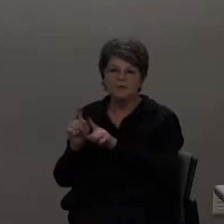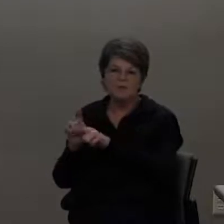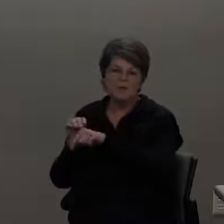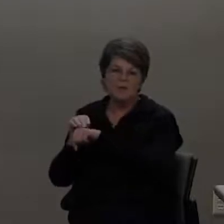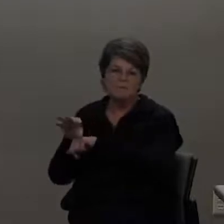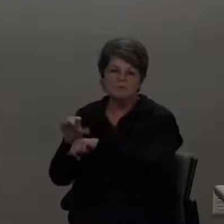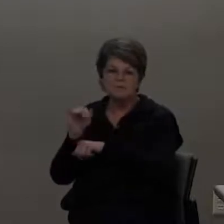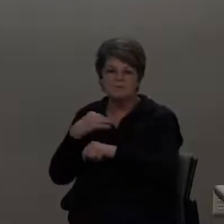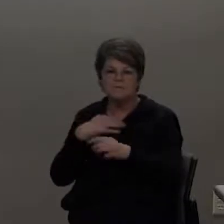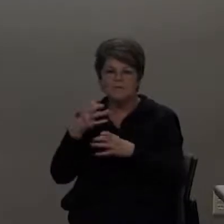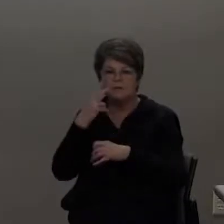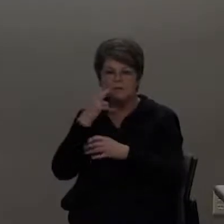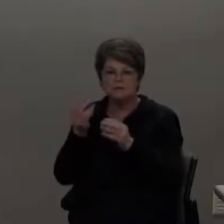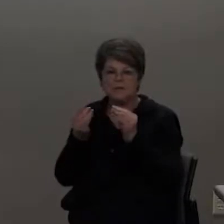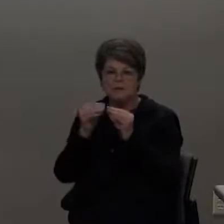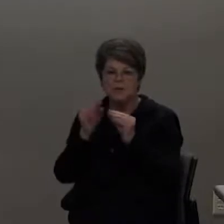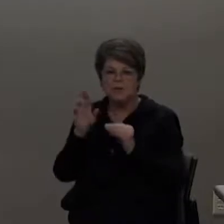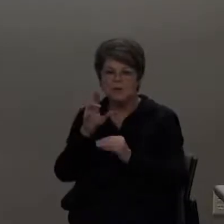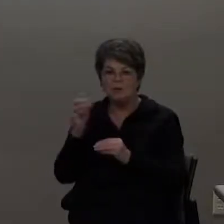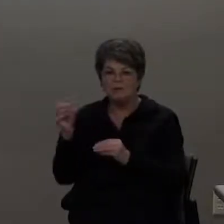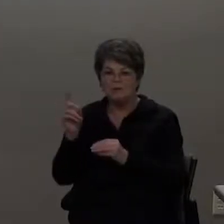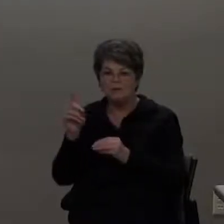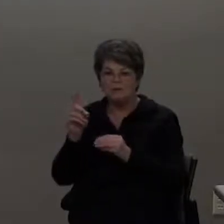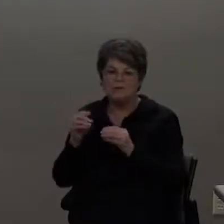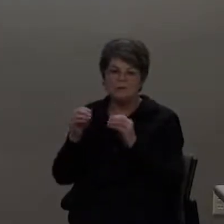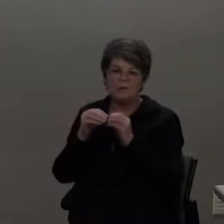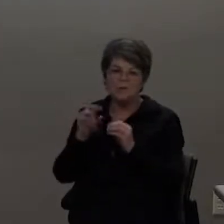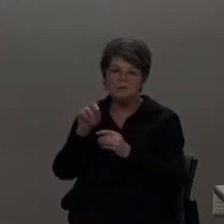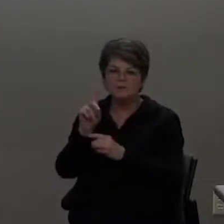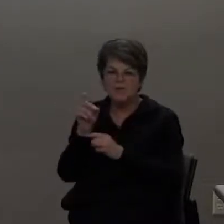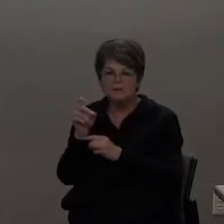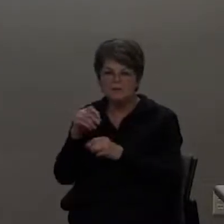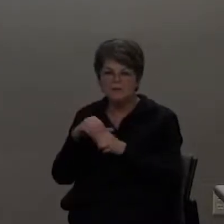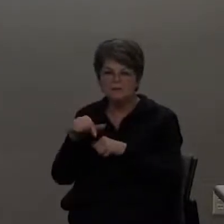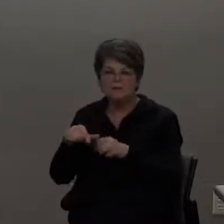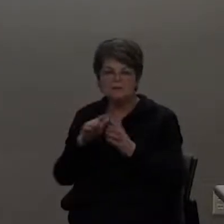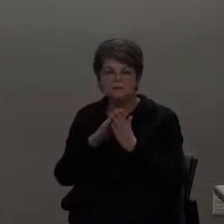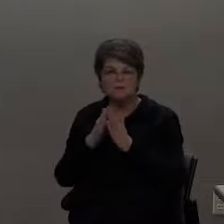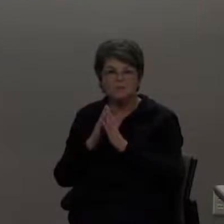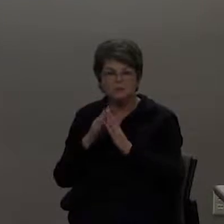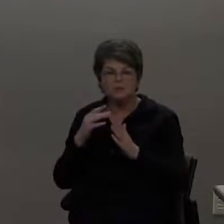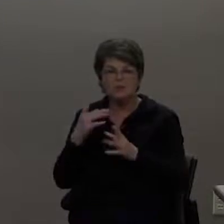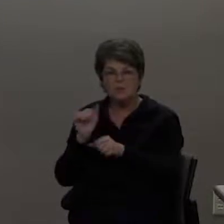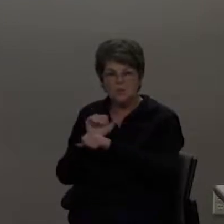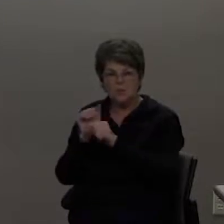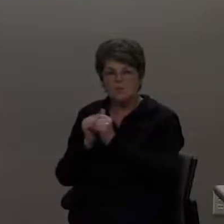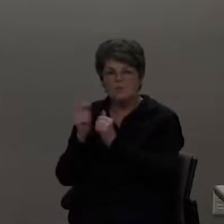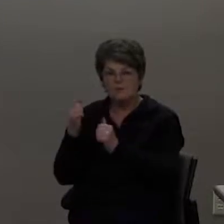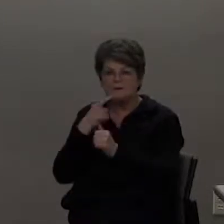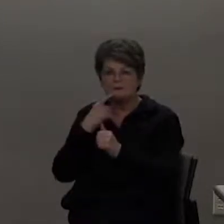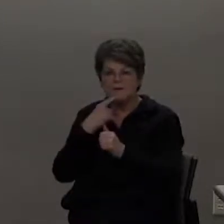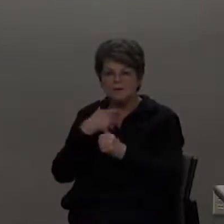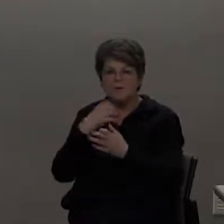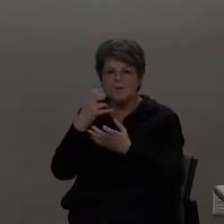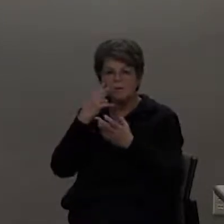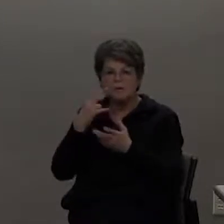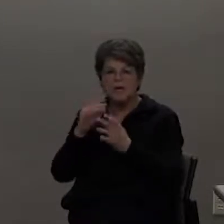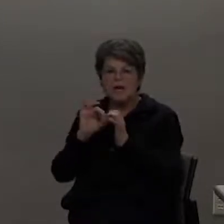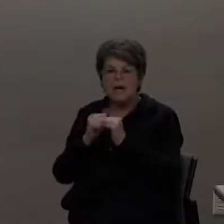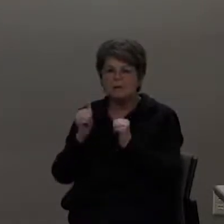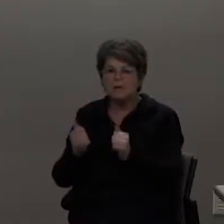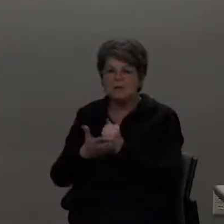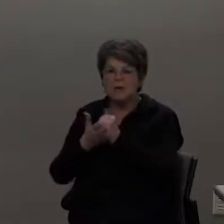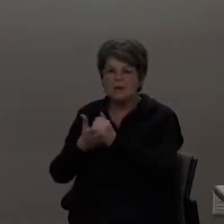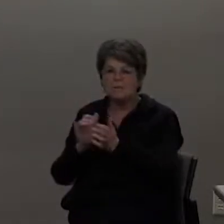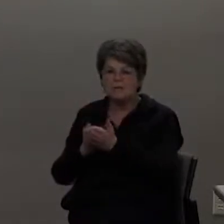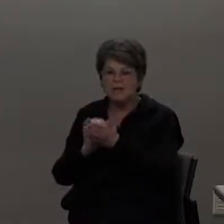it. If we want to see more R&D, we want to see more diagnostics in this community, work with them and say, we want to see this, how can we help you make that